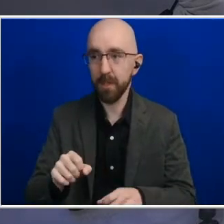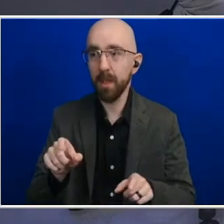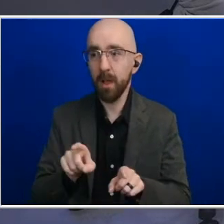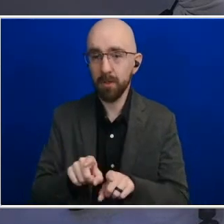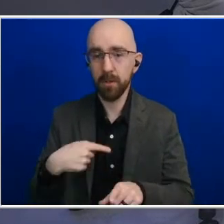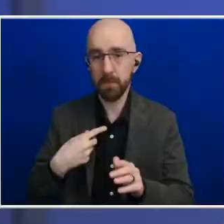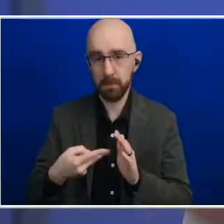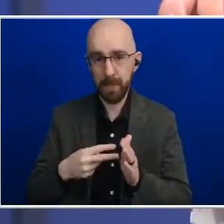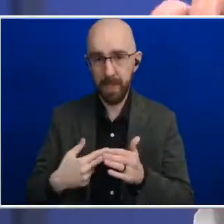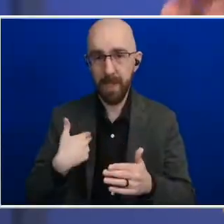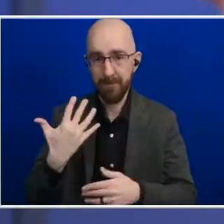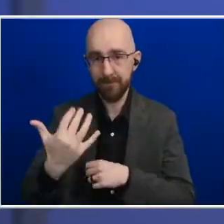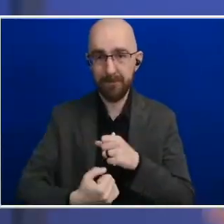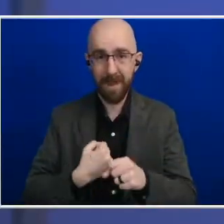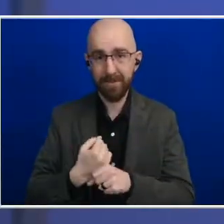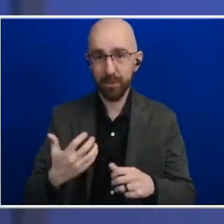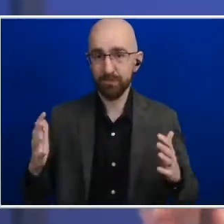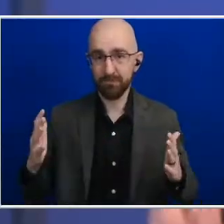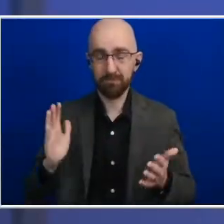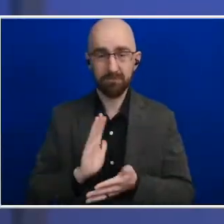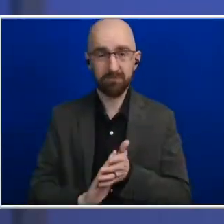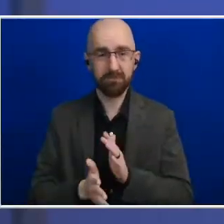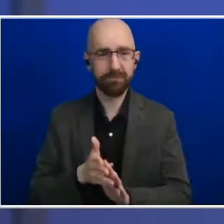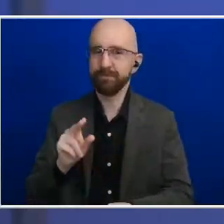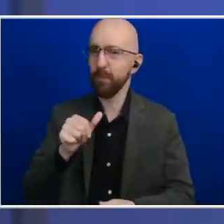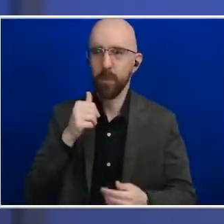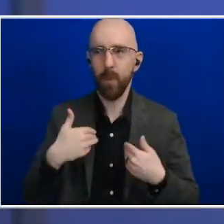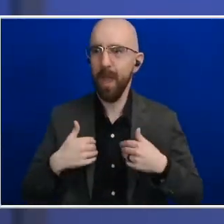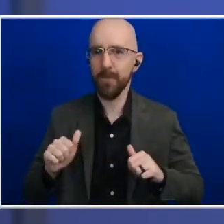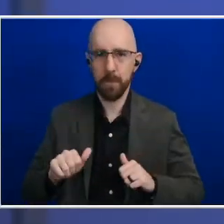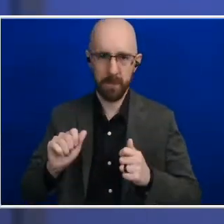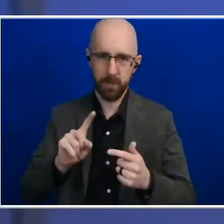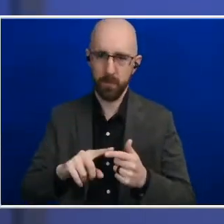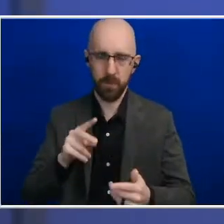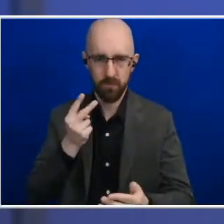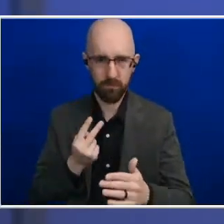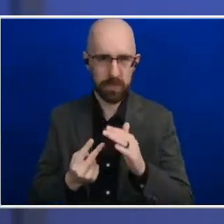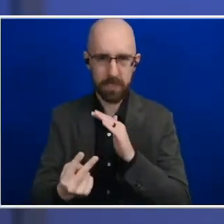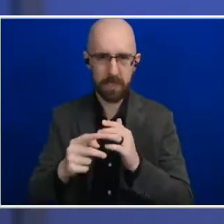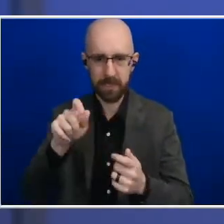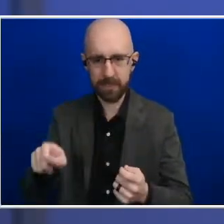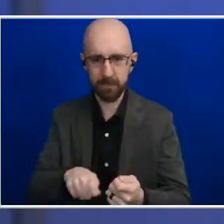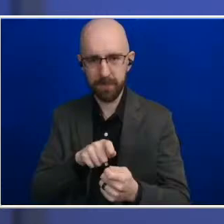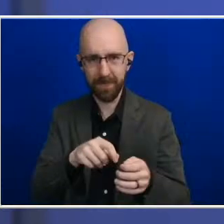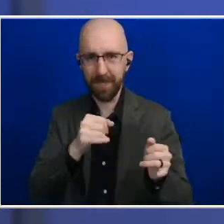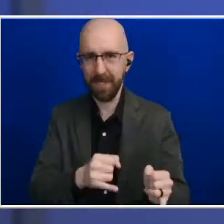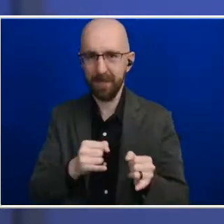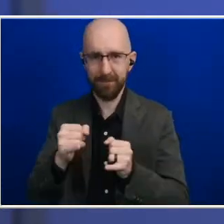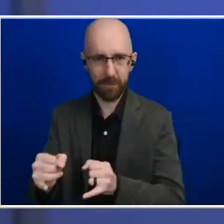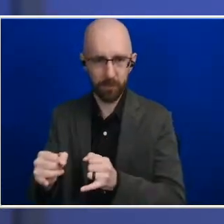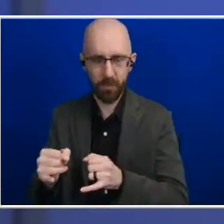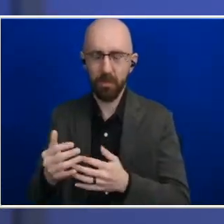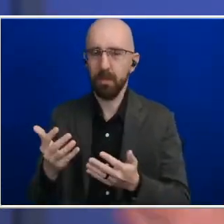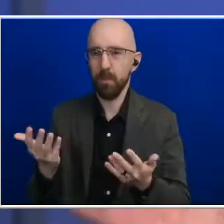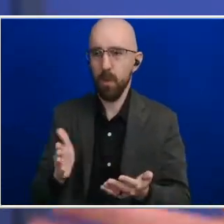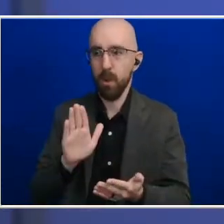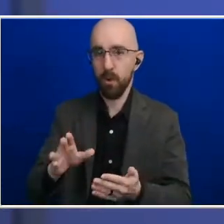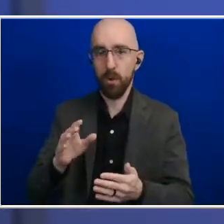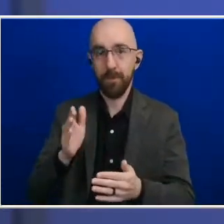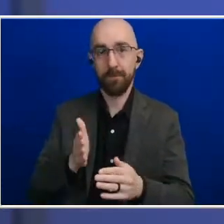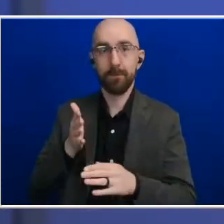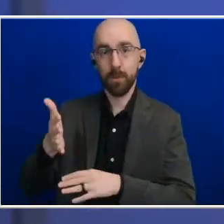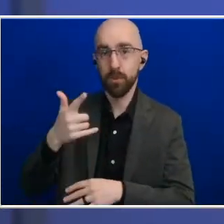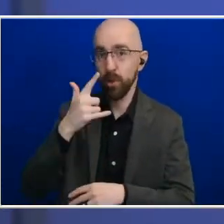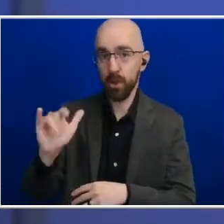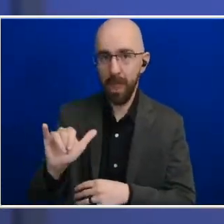No. We still don't have the ability to predict on a specific individual basis what your future is going to be. I wish we all had a